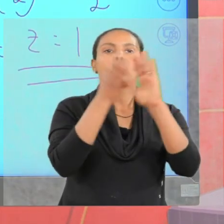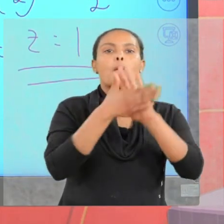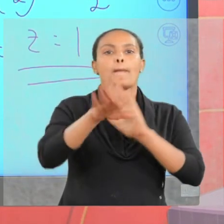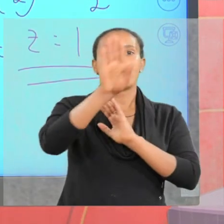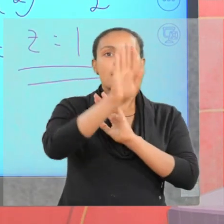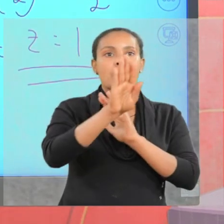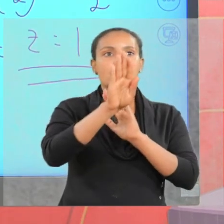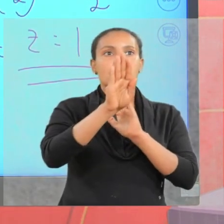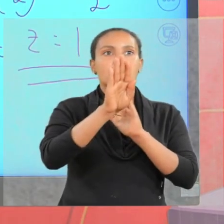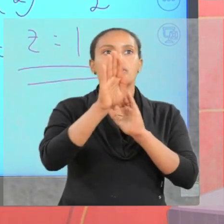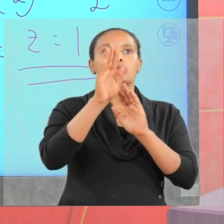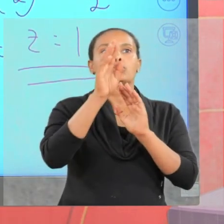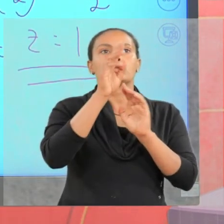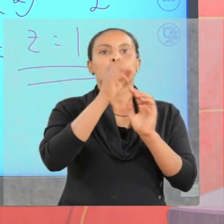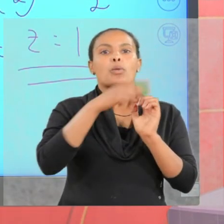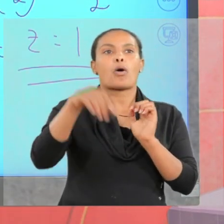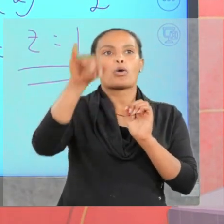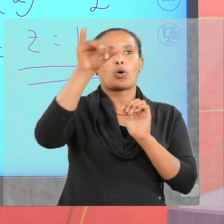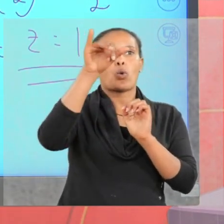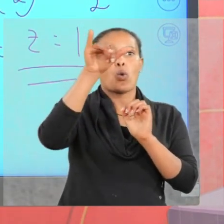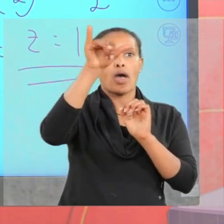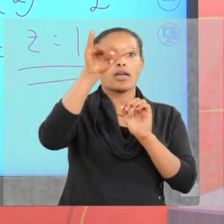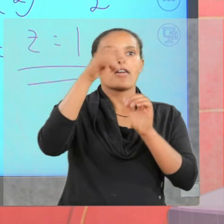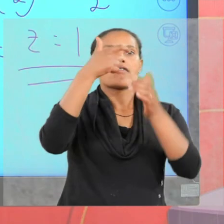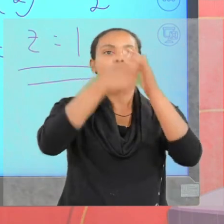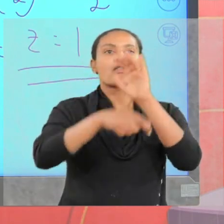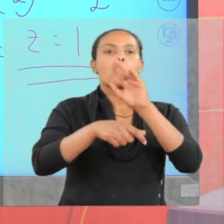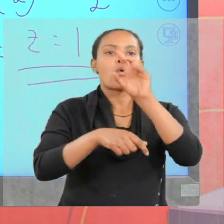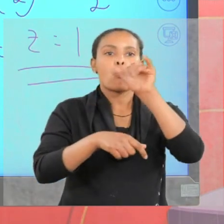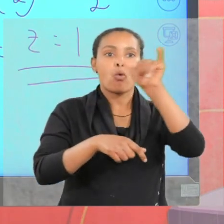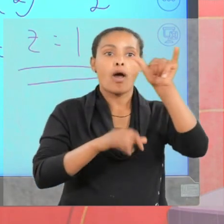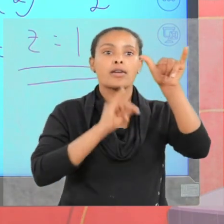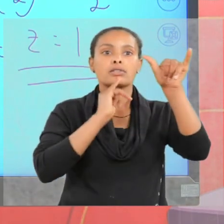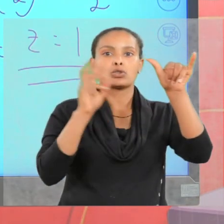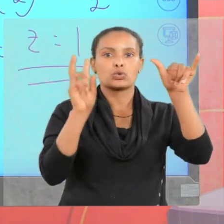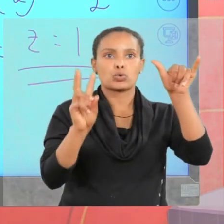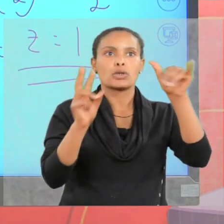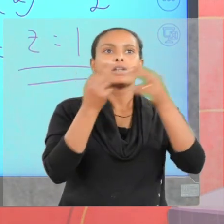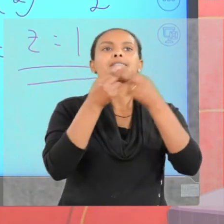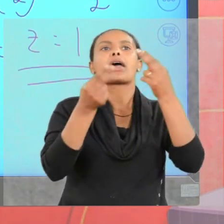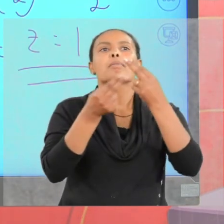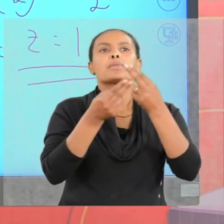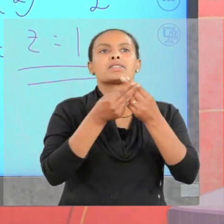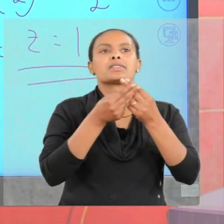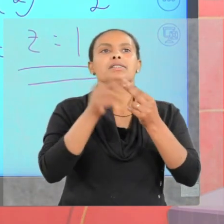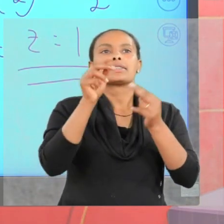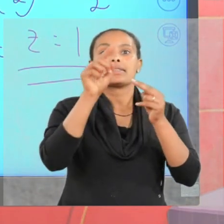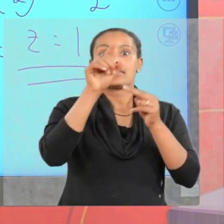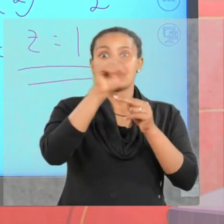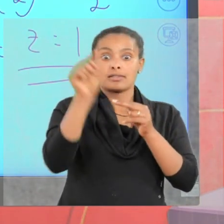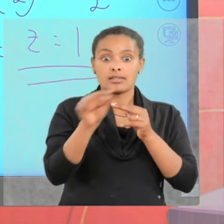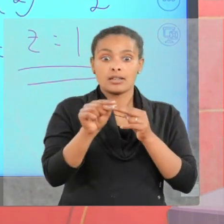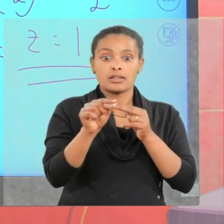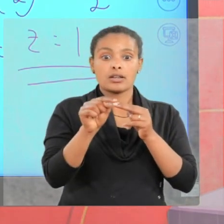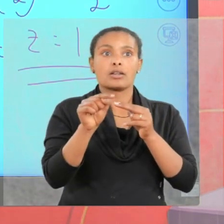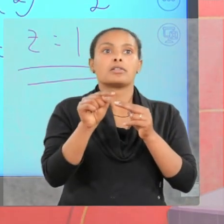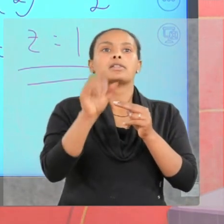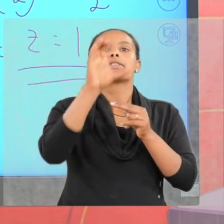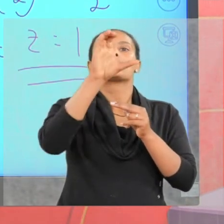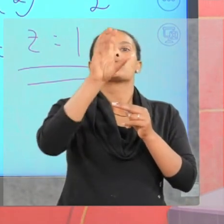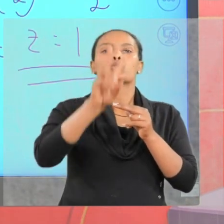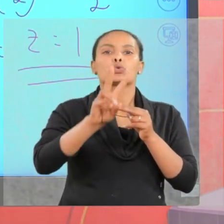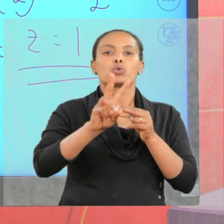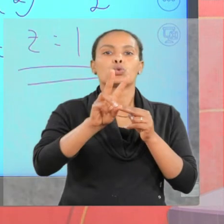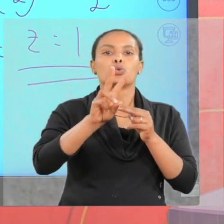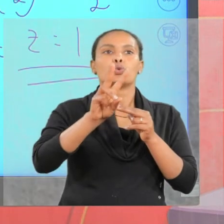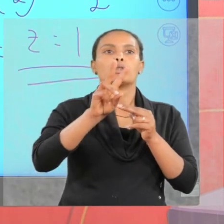B to the power Y, the value of Y is 2, times concentration of Z, concentration of C to the